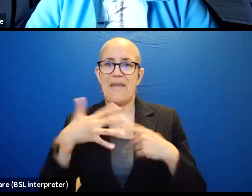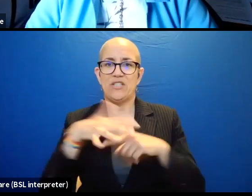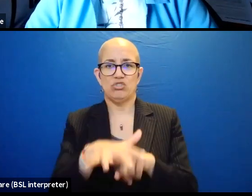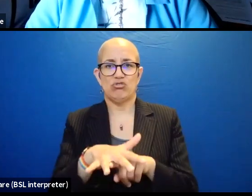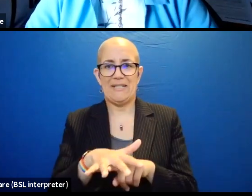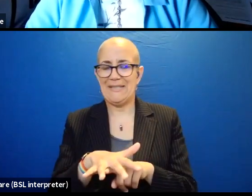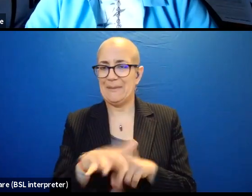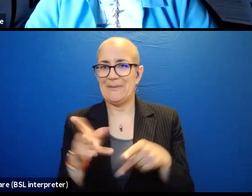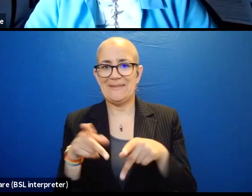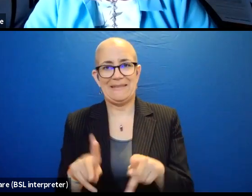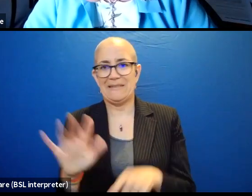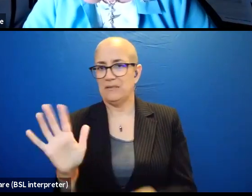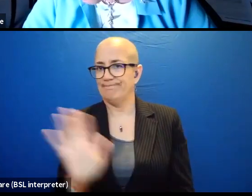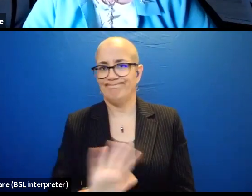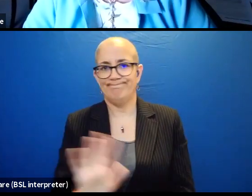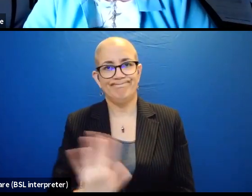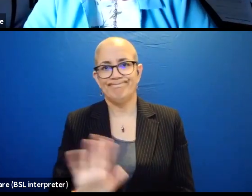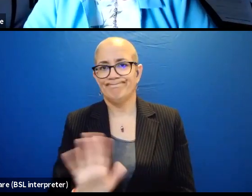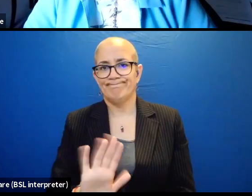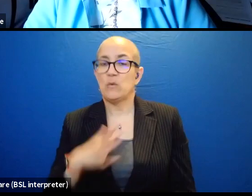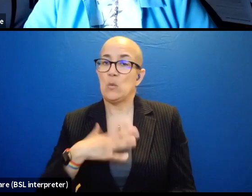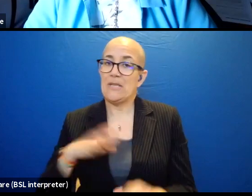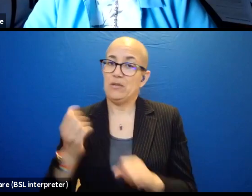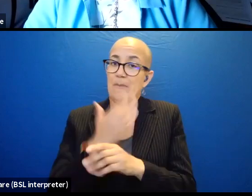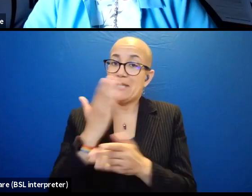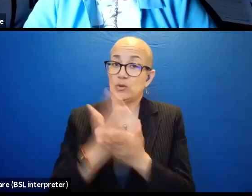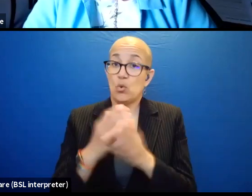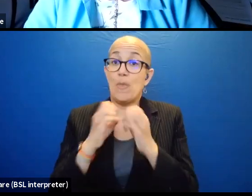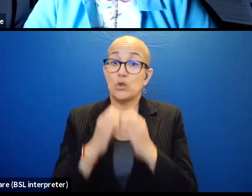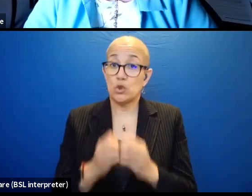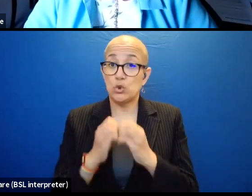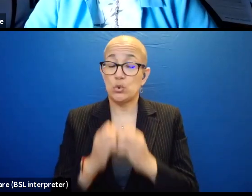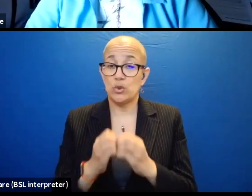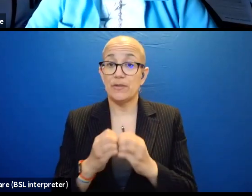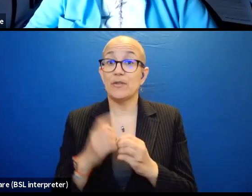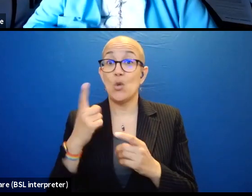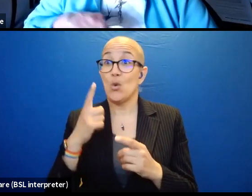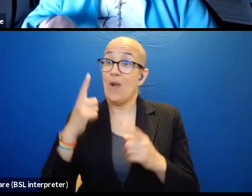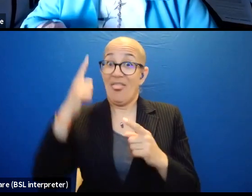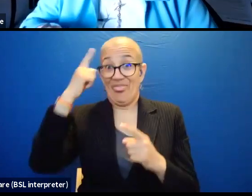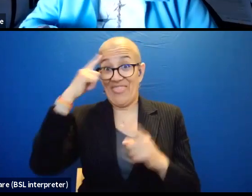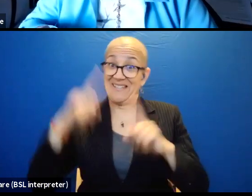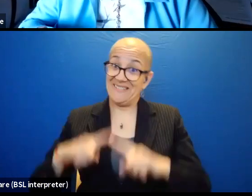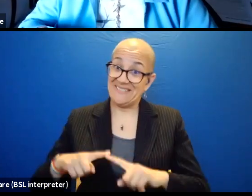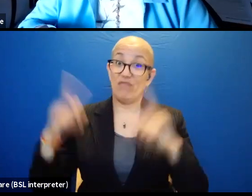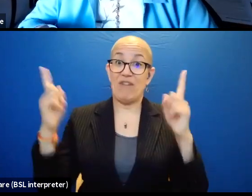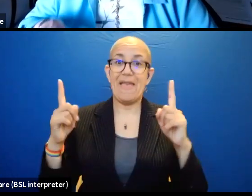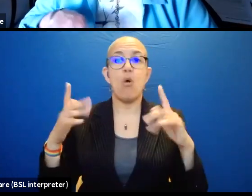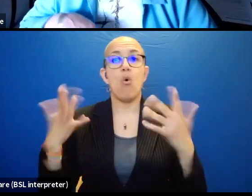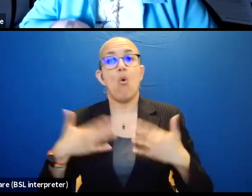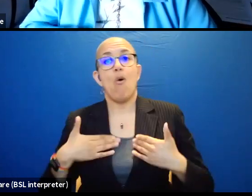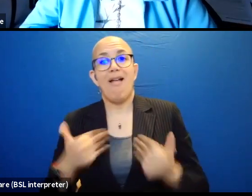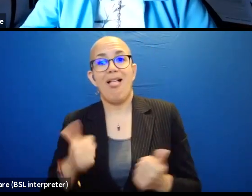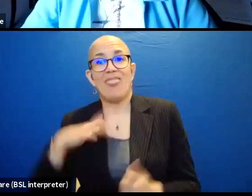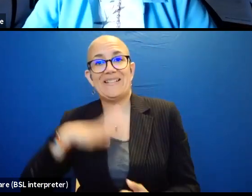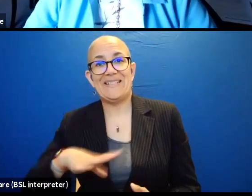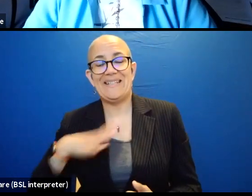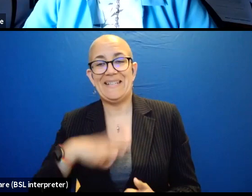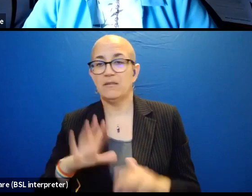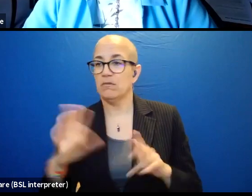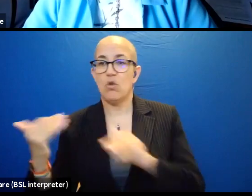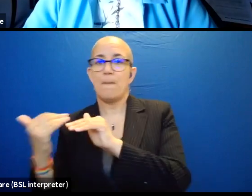And we have to make sure that those students who think differently or have health needs that aren't being met